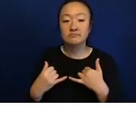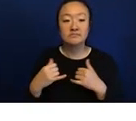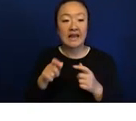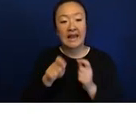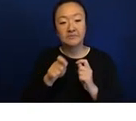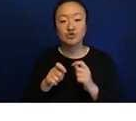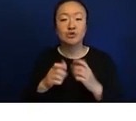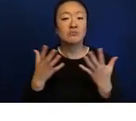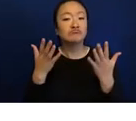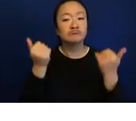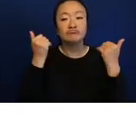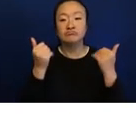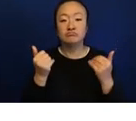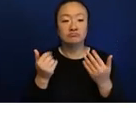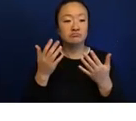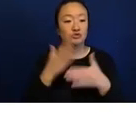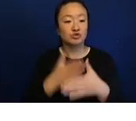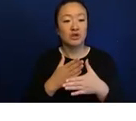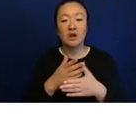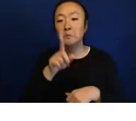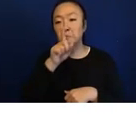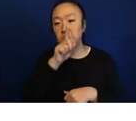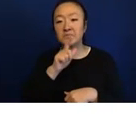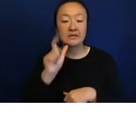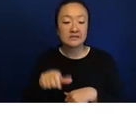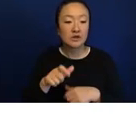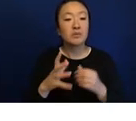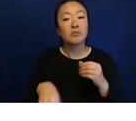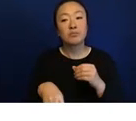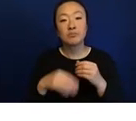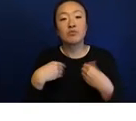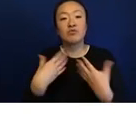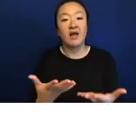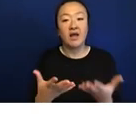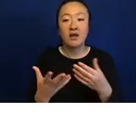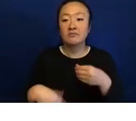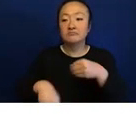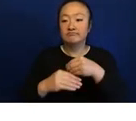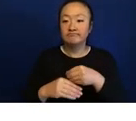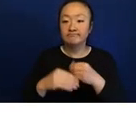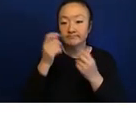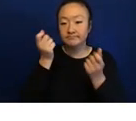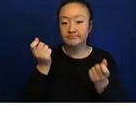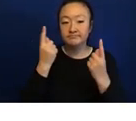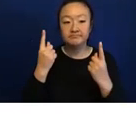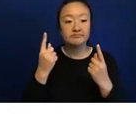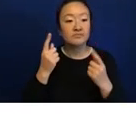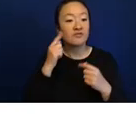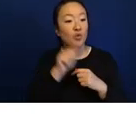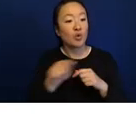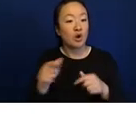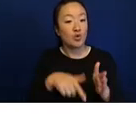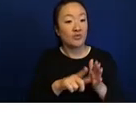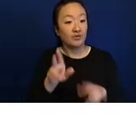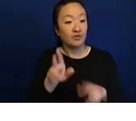that. Like I said, it's not necessary, but anything that can provide additional insight for the reviewers is helpful.